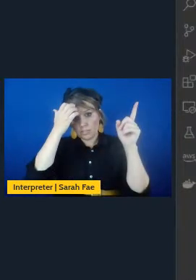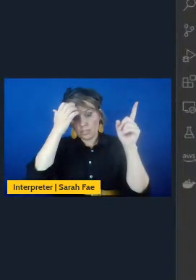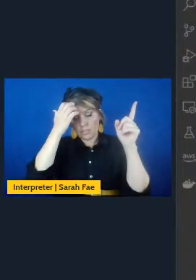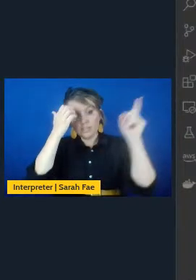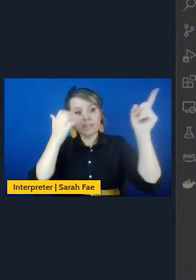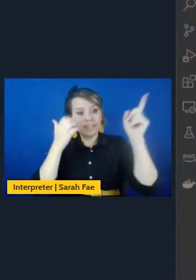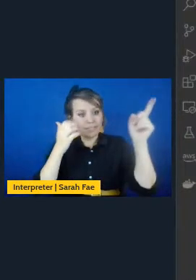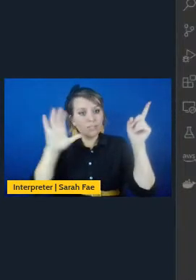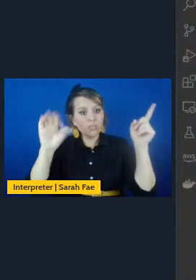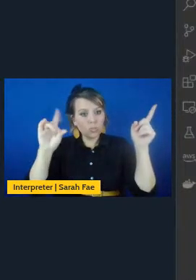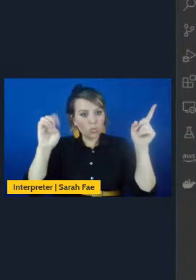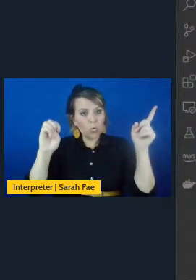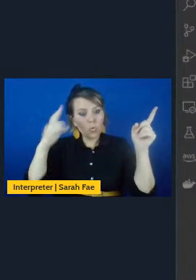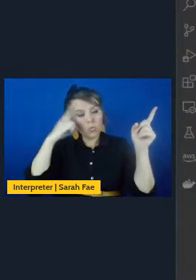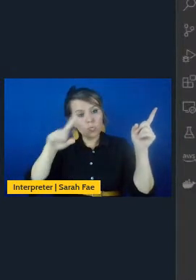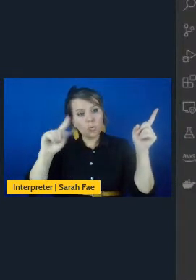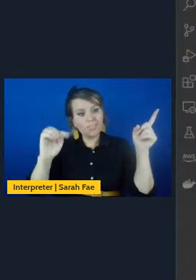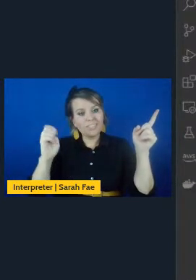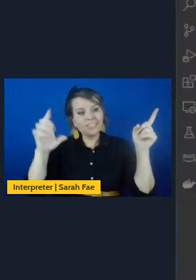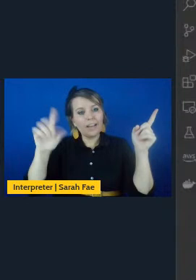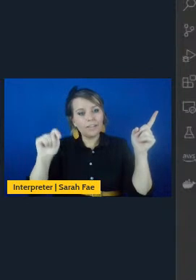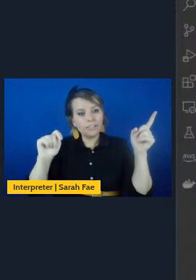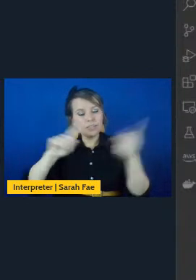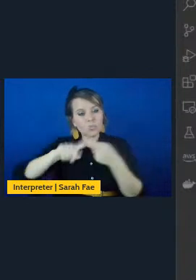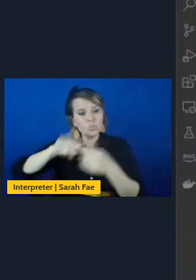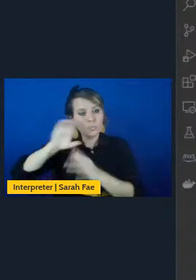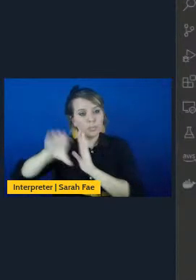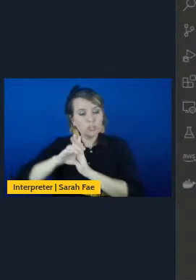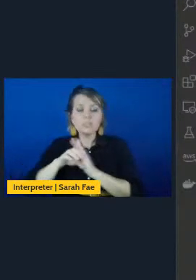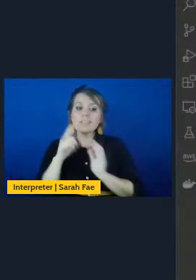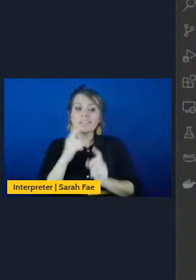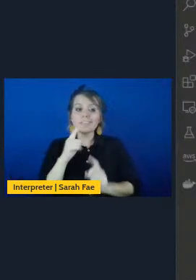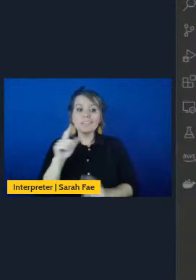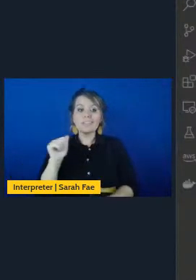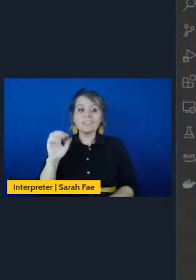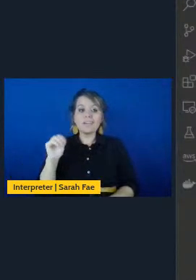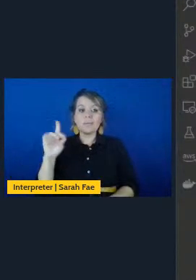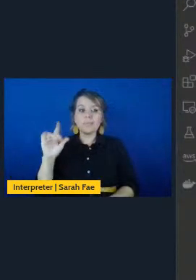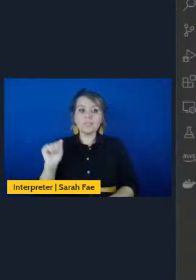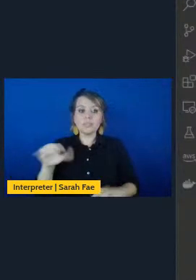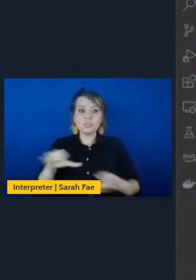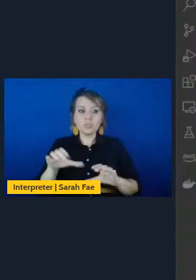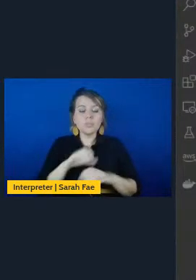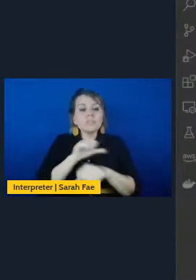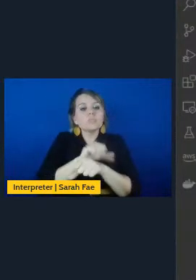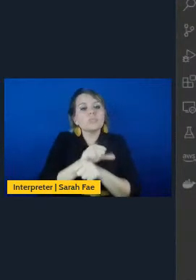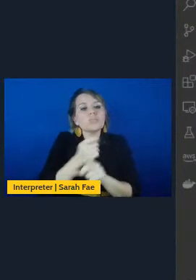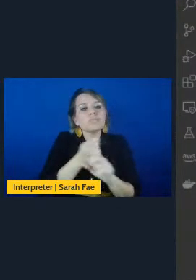image. Basically, what this Lambda function is doing is it's invoking the SageMaker endpoint by leveraging the invoke